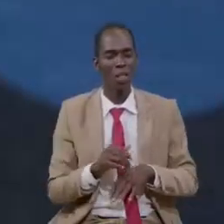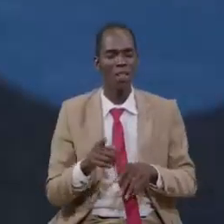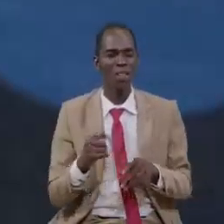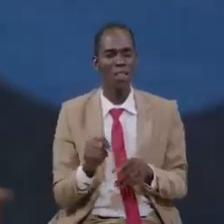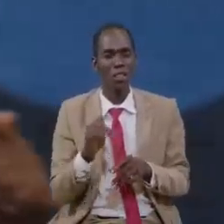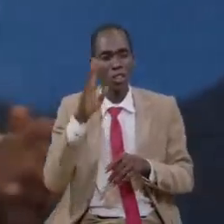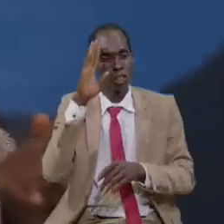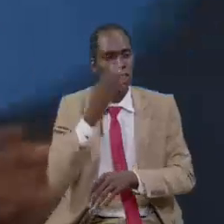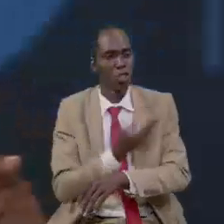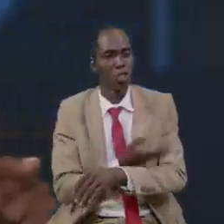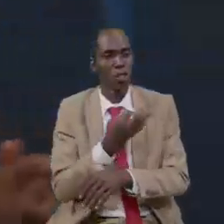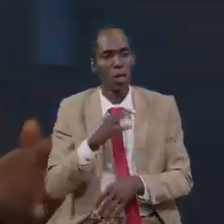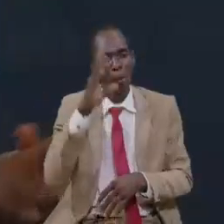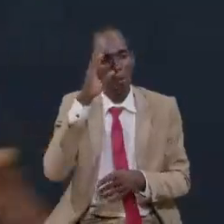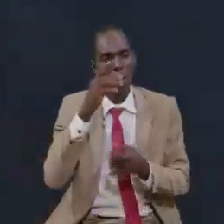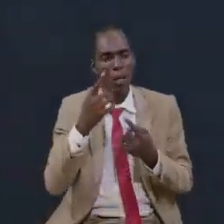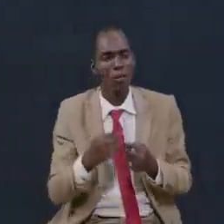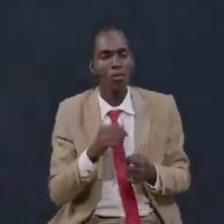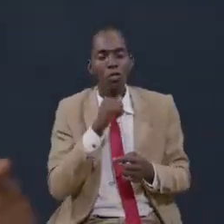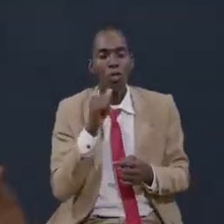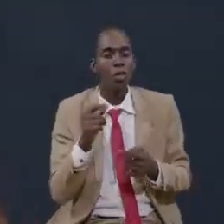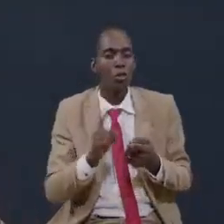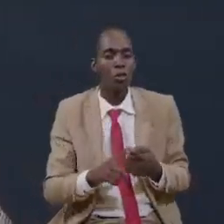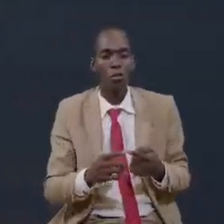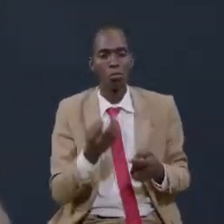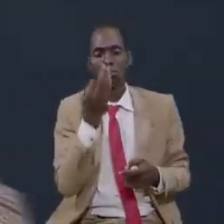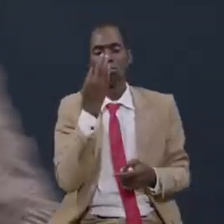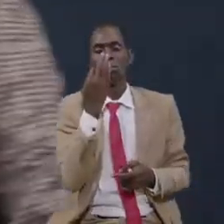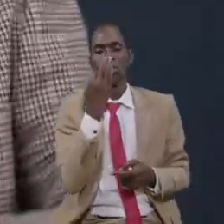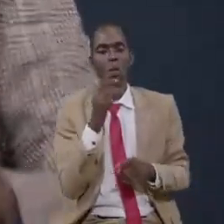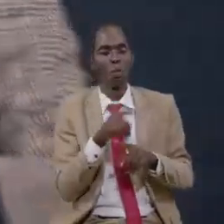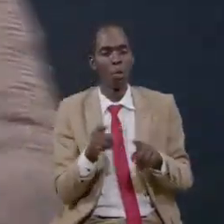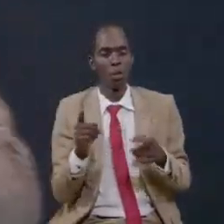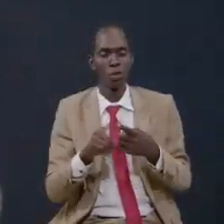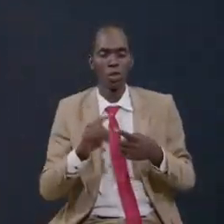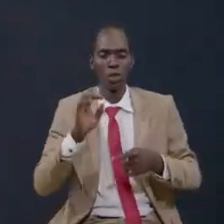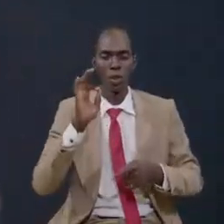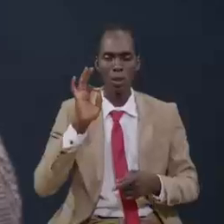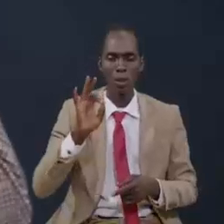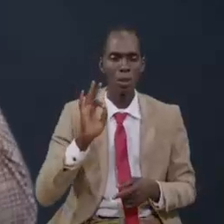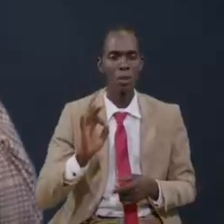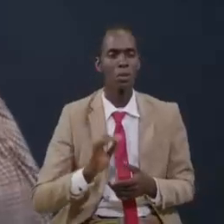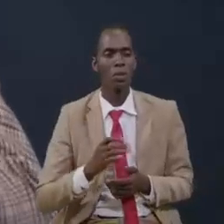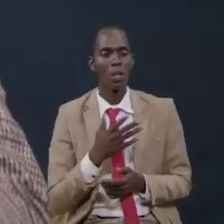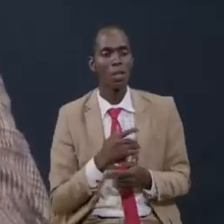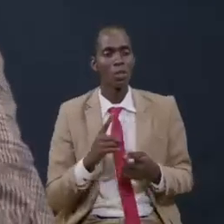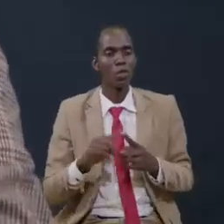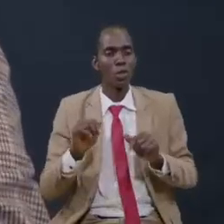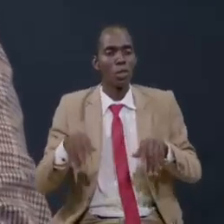be ministered to, but to minister and to give his life